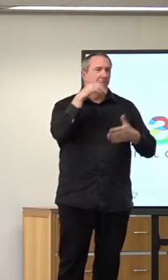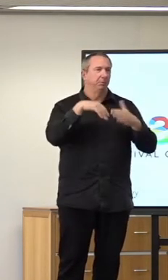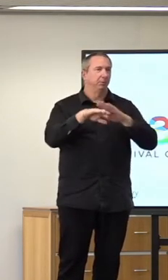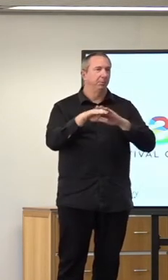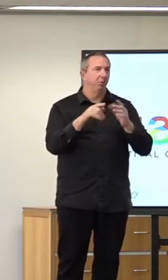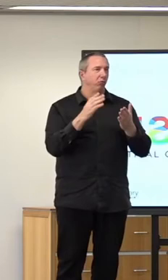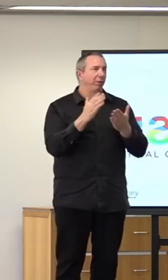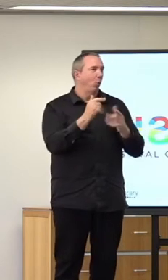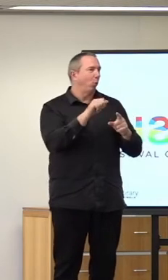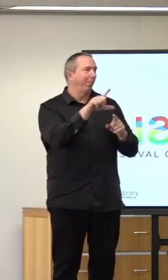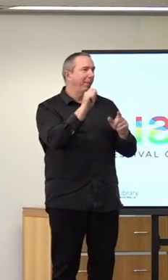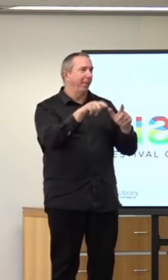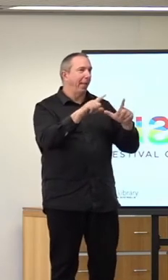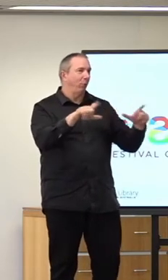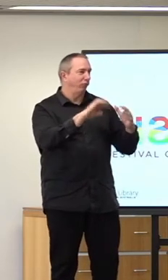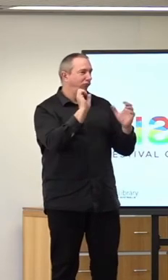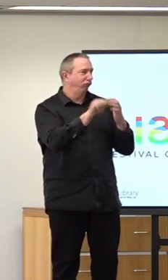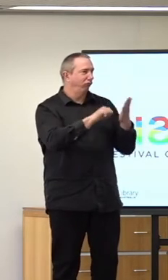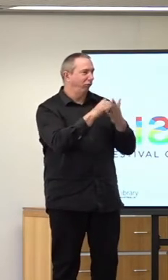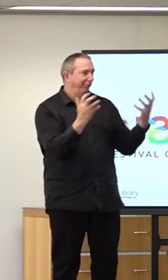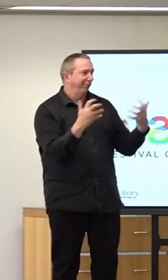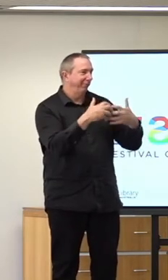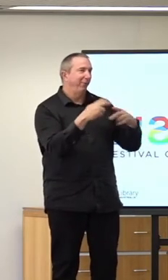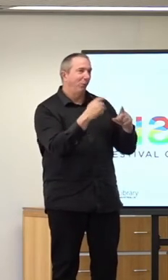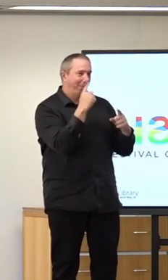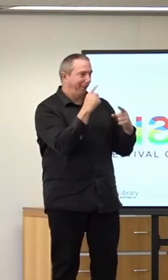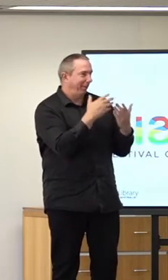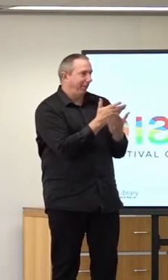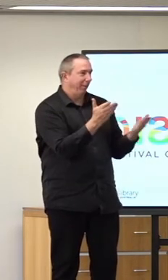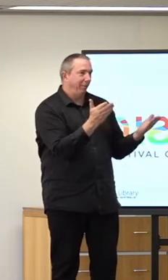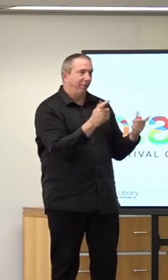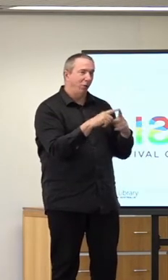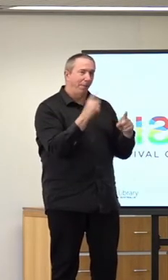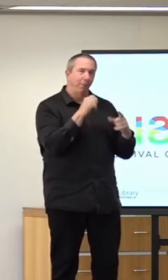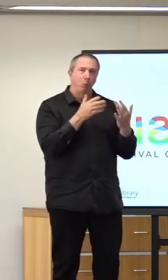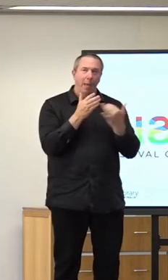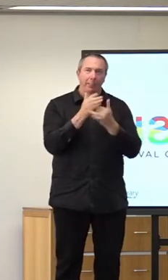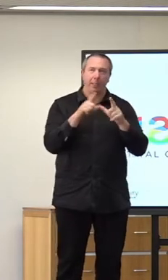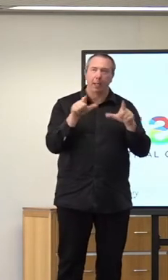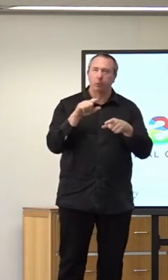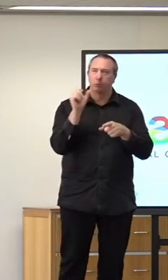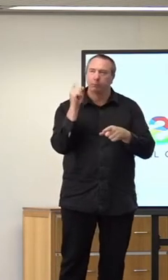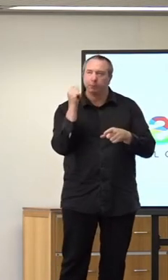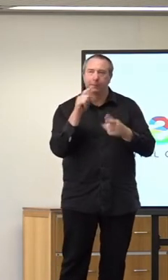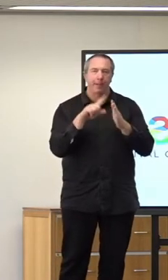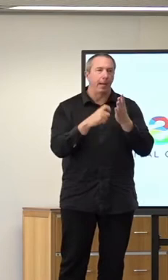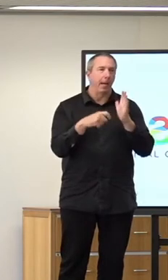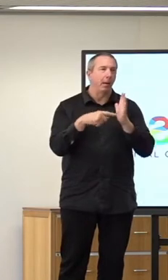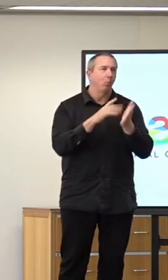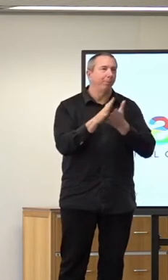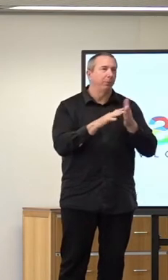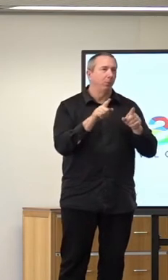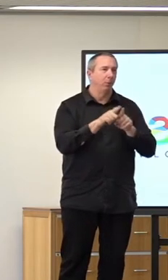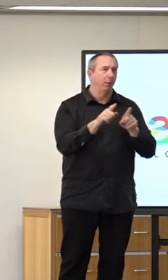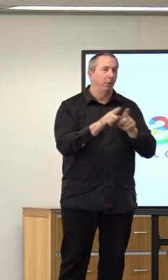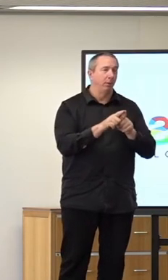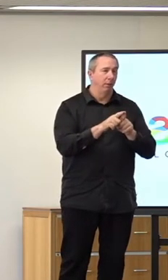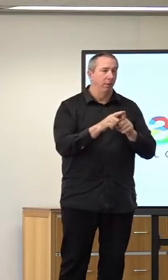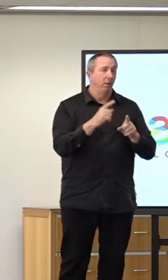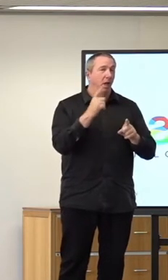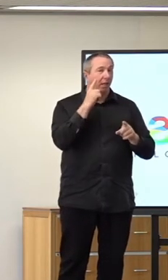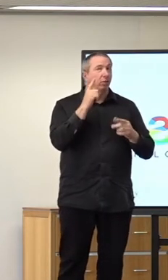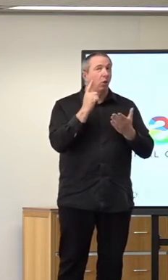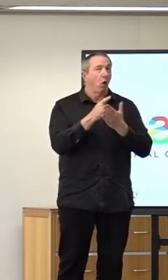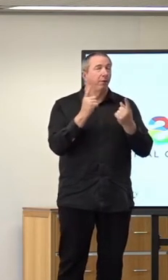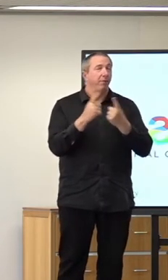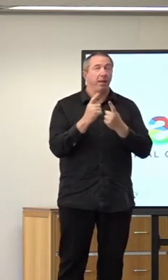set of people, or a privileged people who have access to information to be able to understand it as well. And I think there's a lot of work that the gallery can be